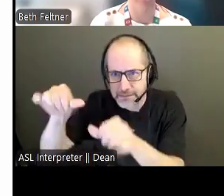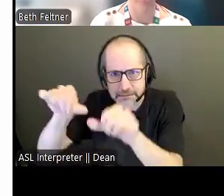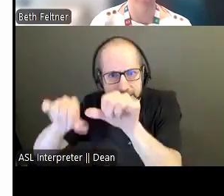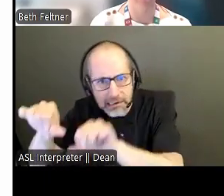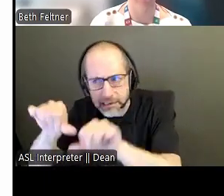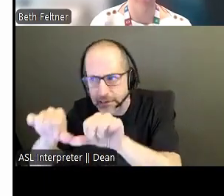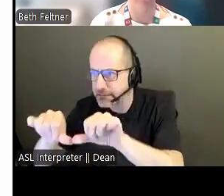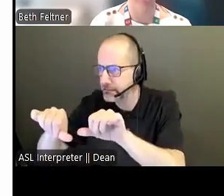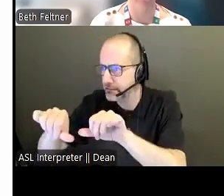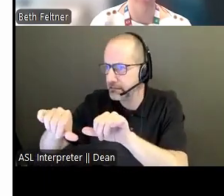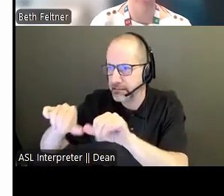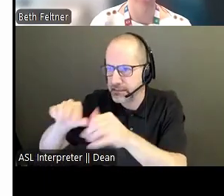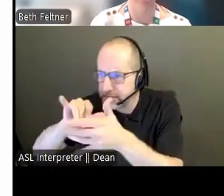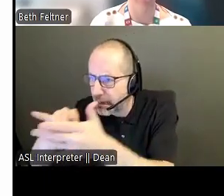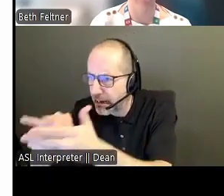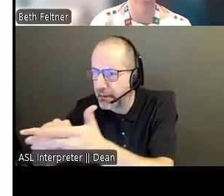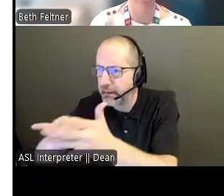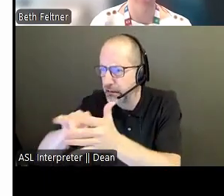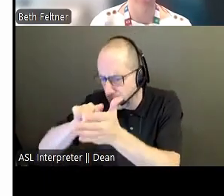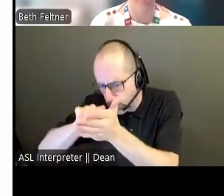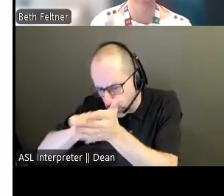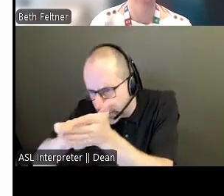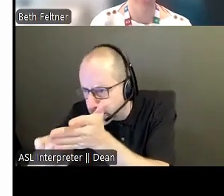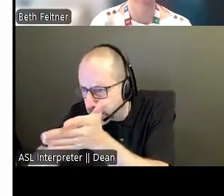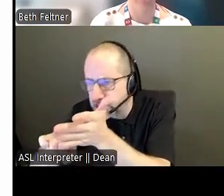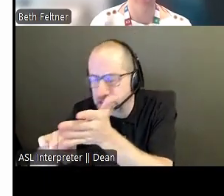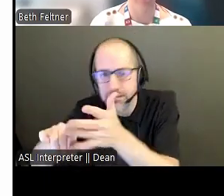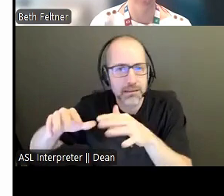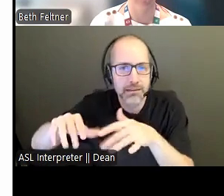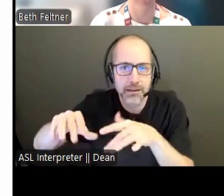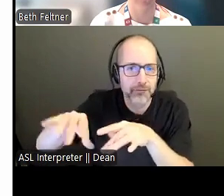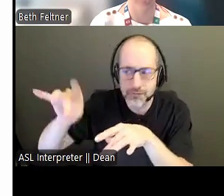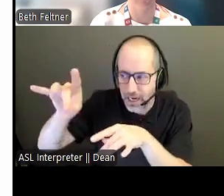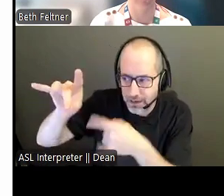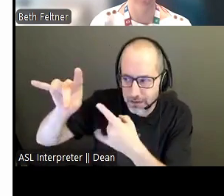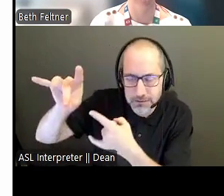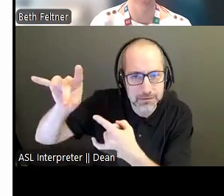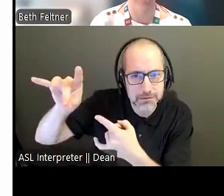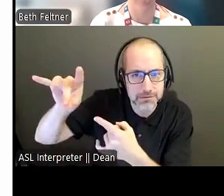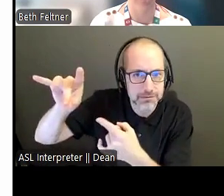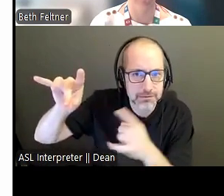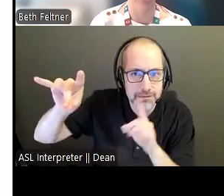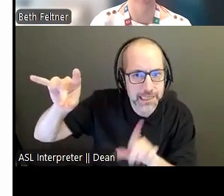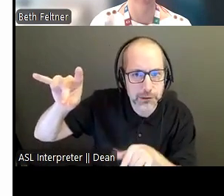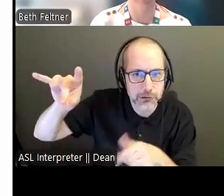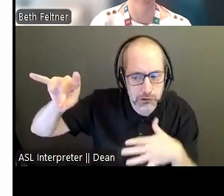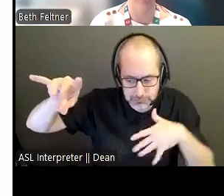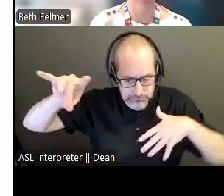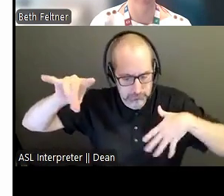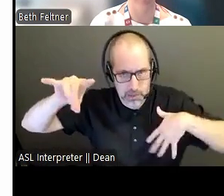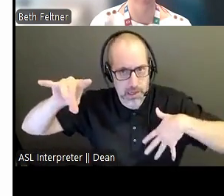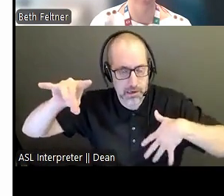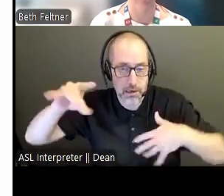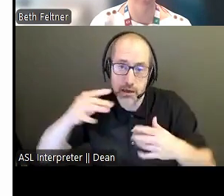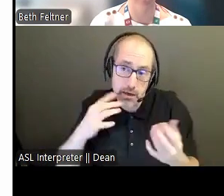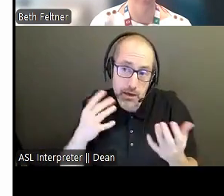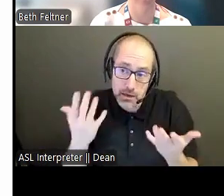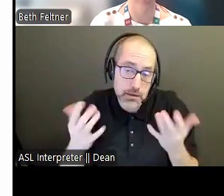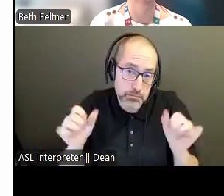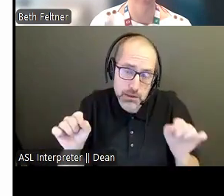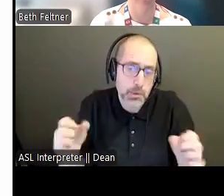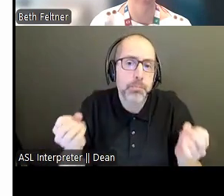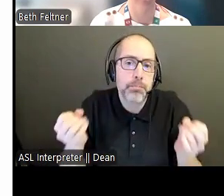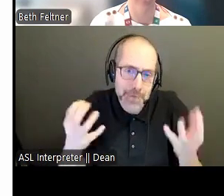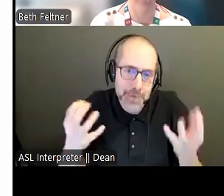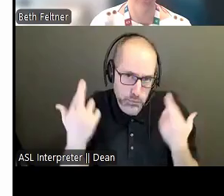cure per se. So it's still sort of inconclusive, and there's likely many different causes. Some